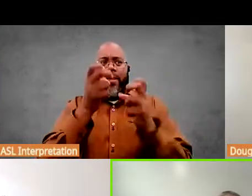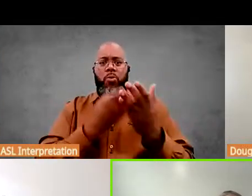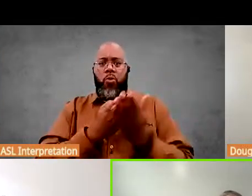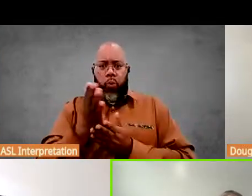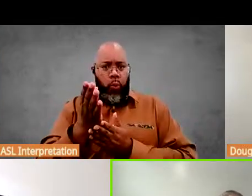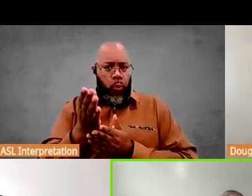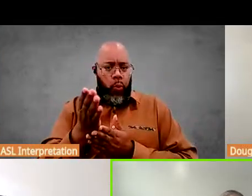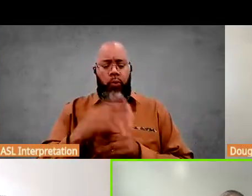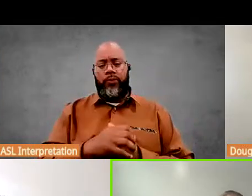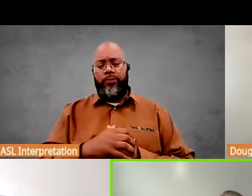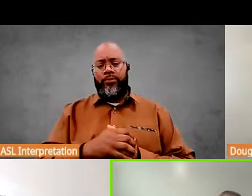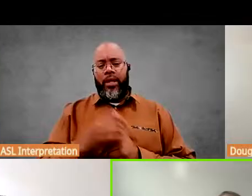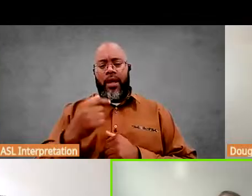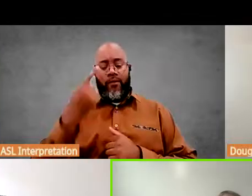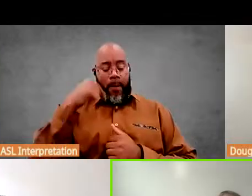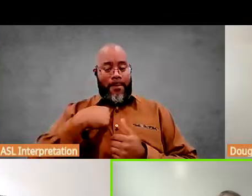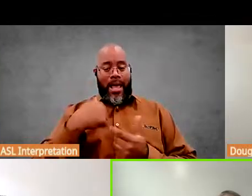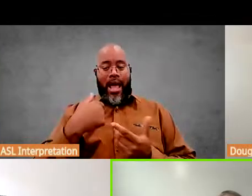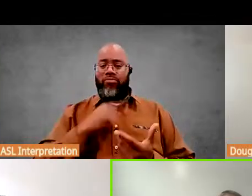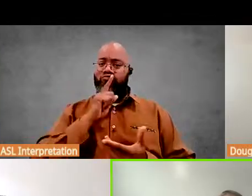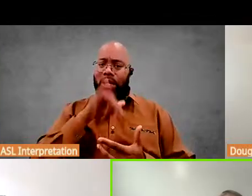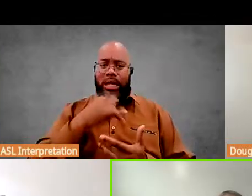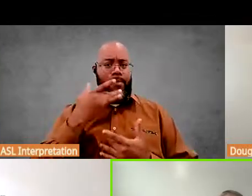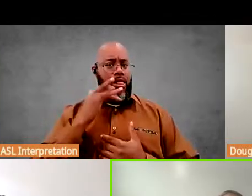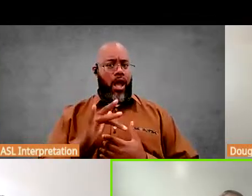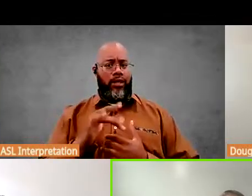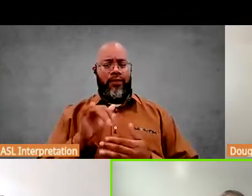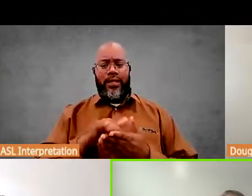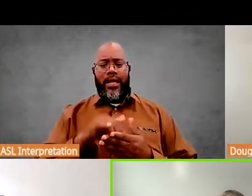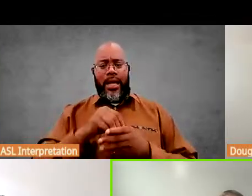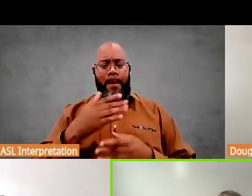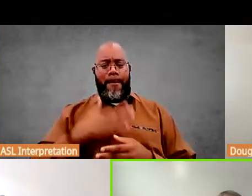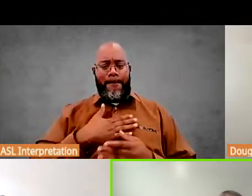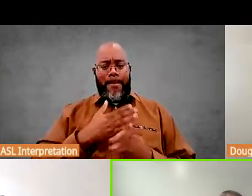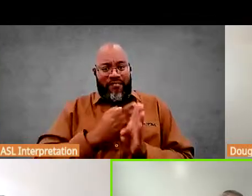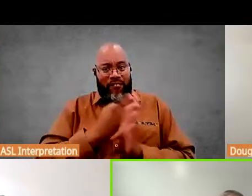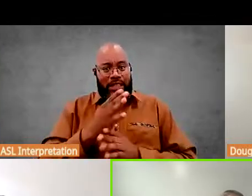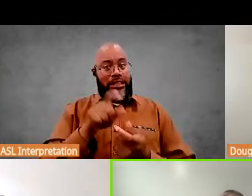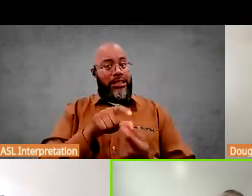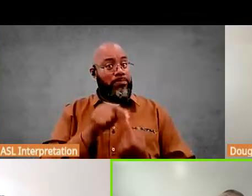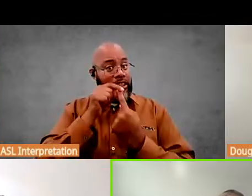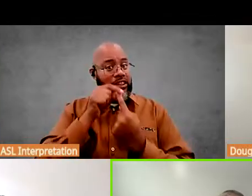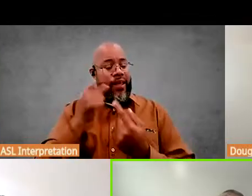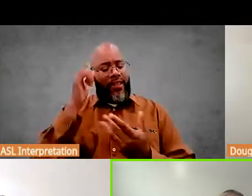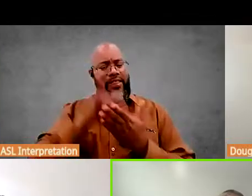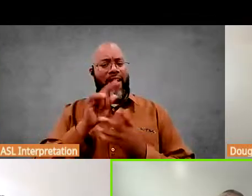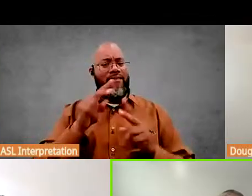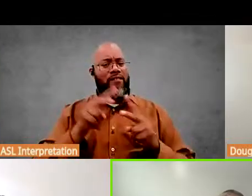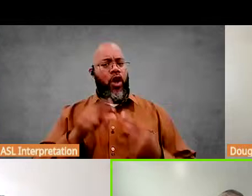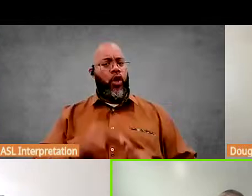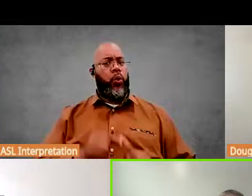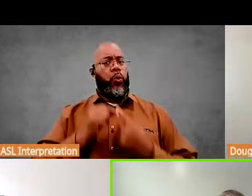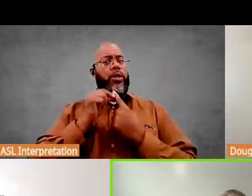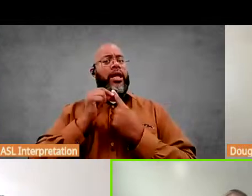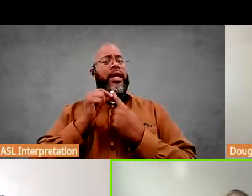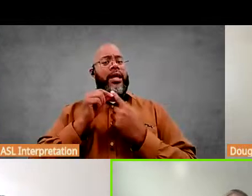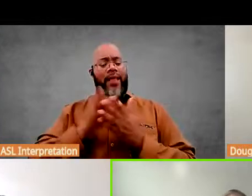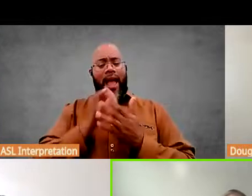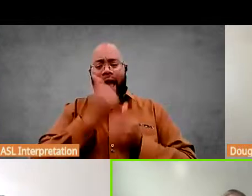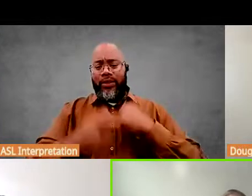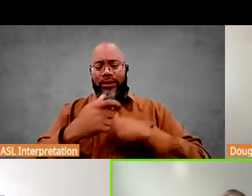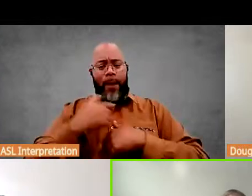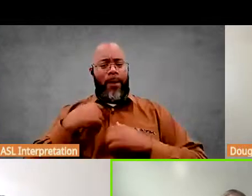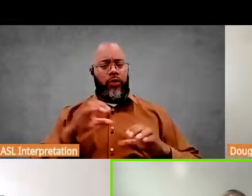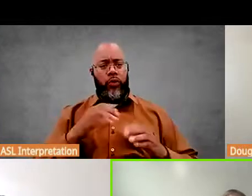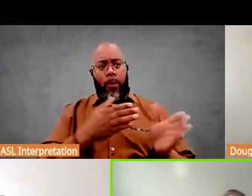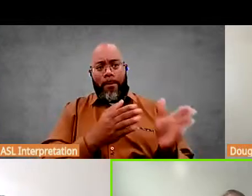And for me, I've been extremely lucky that in my field, especially, I think it's very unique that every time I do a pivot,